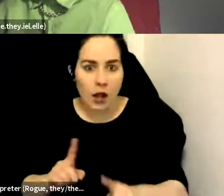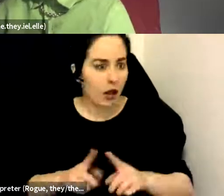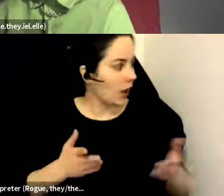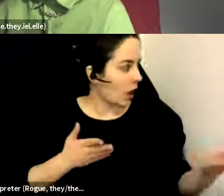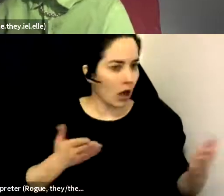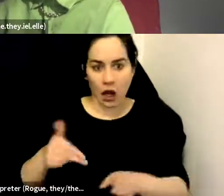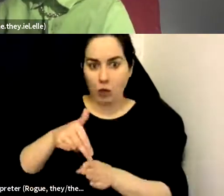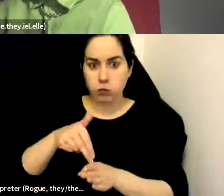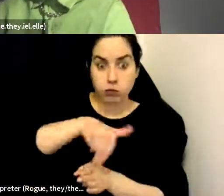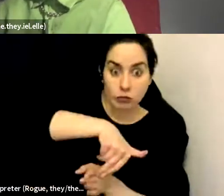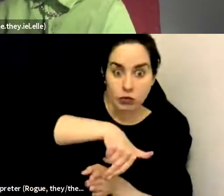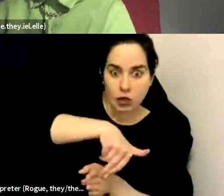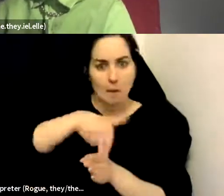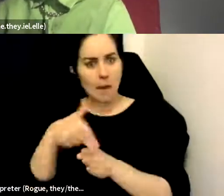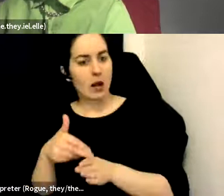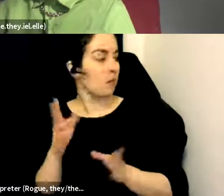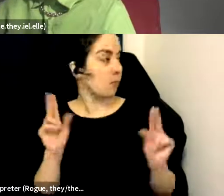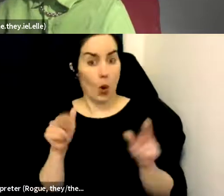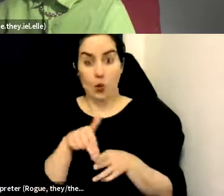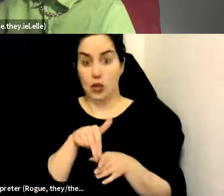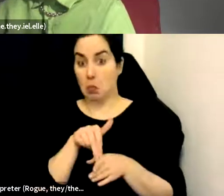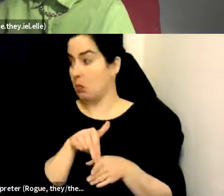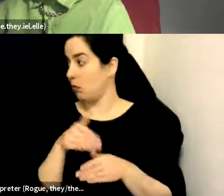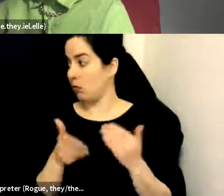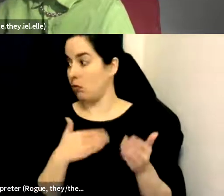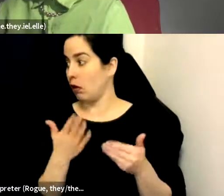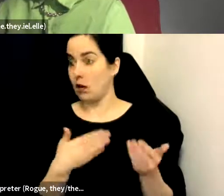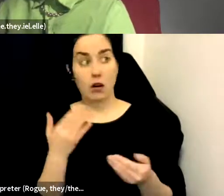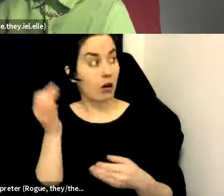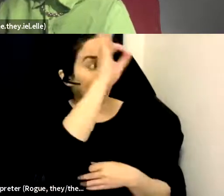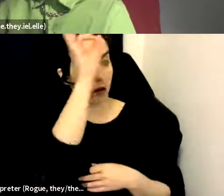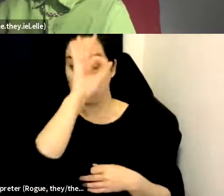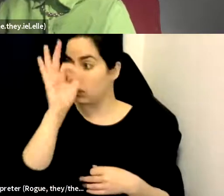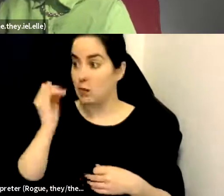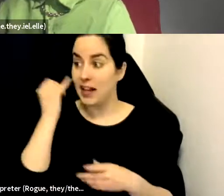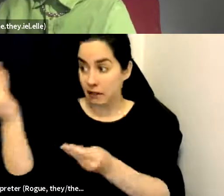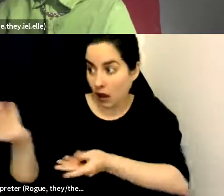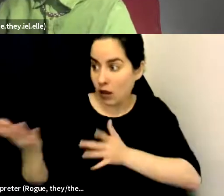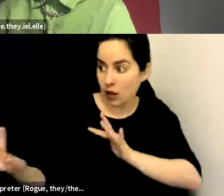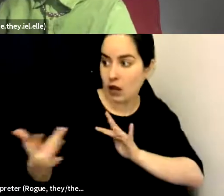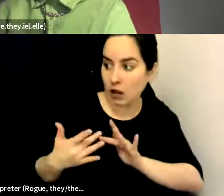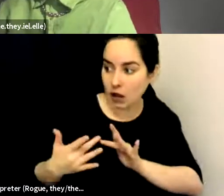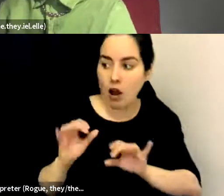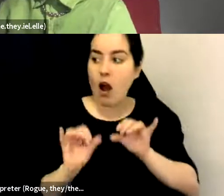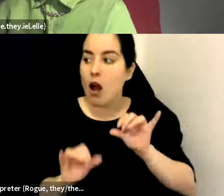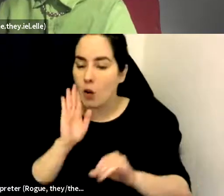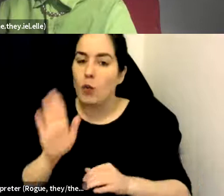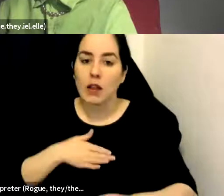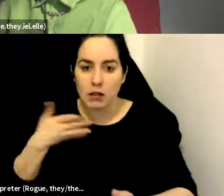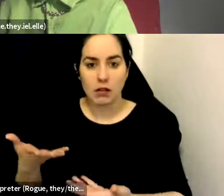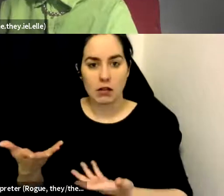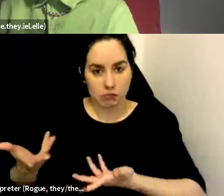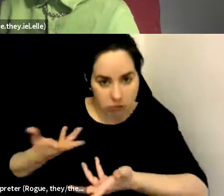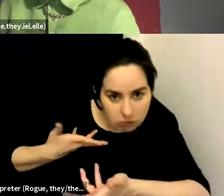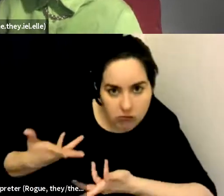And then there's the people that just need to be contacted to be able to